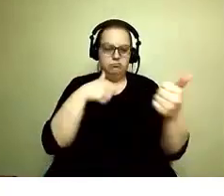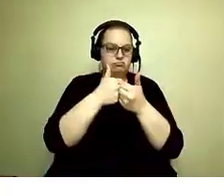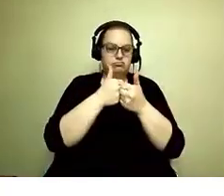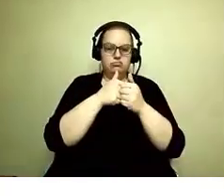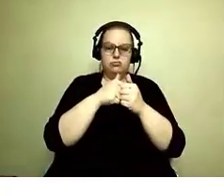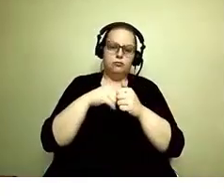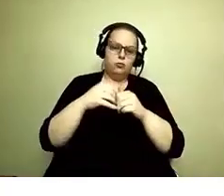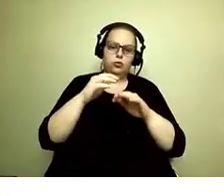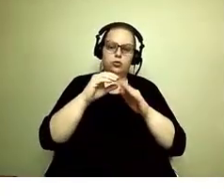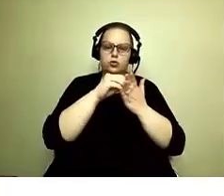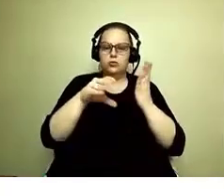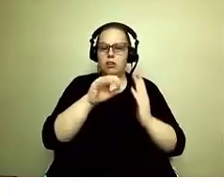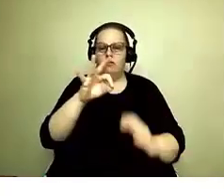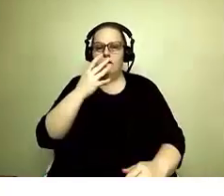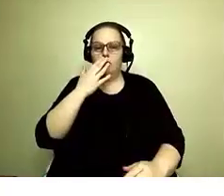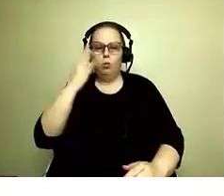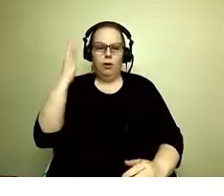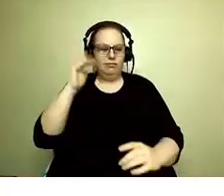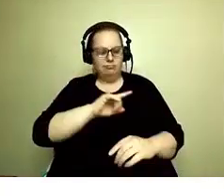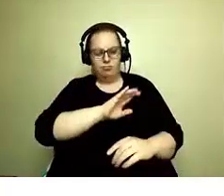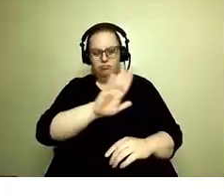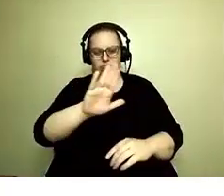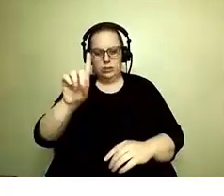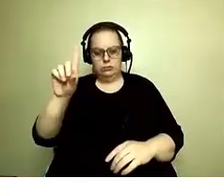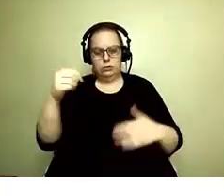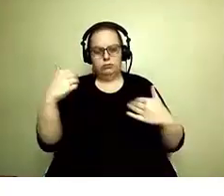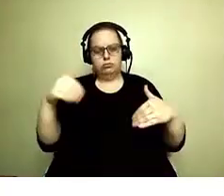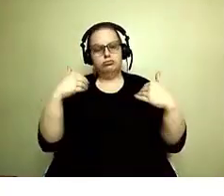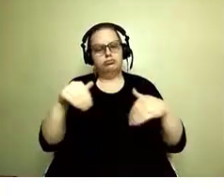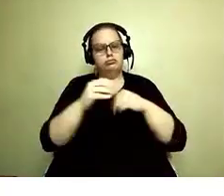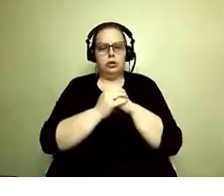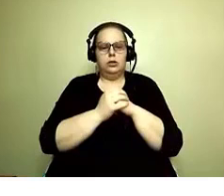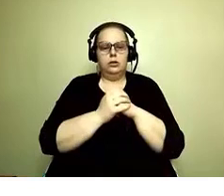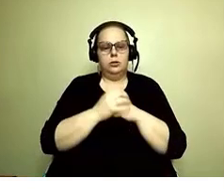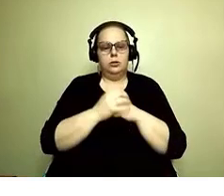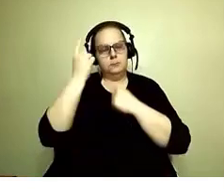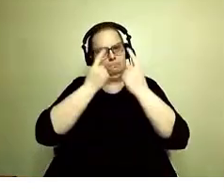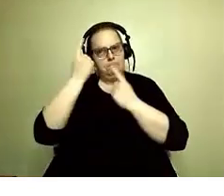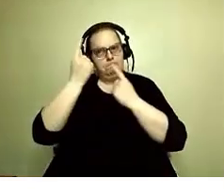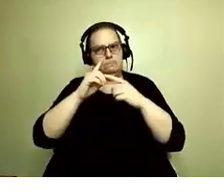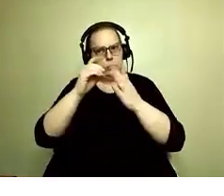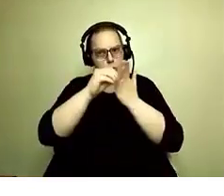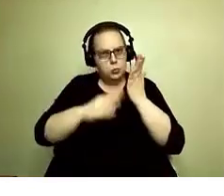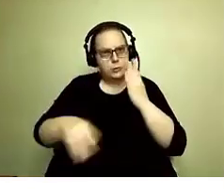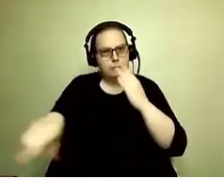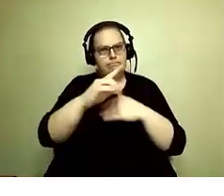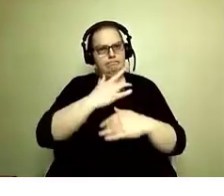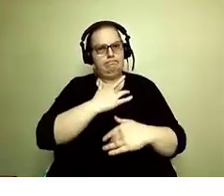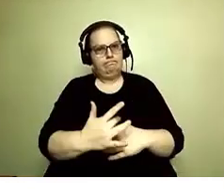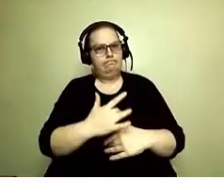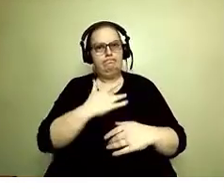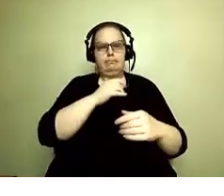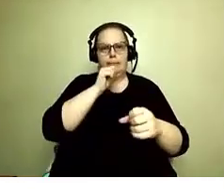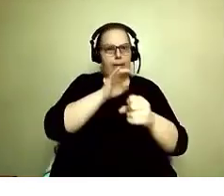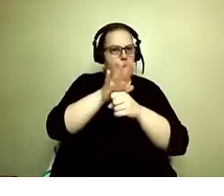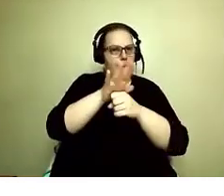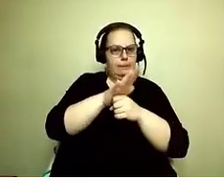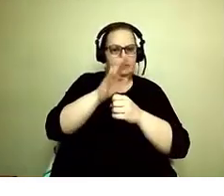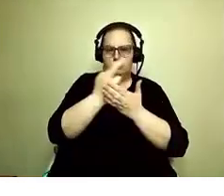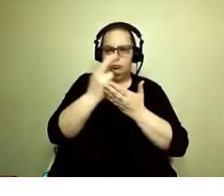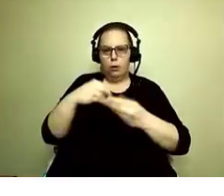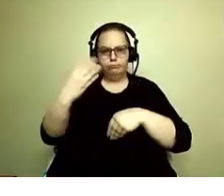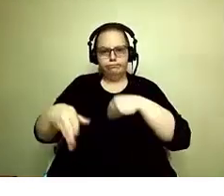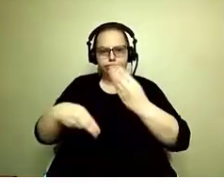make sure that we are thinking of those students who are often the most under-resourced